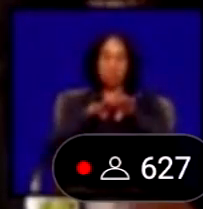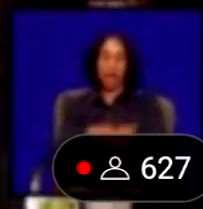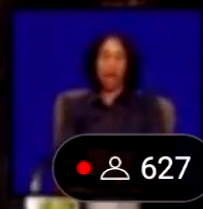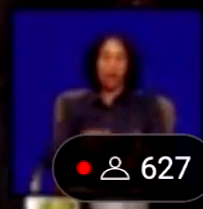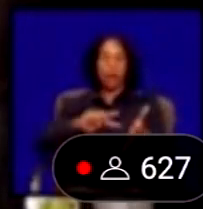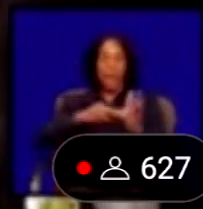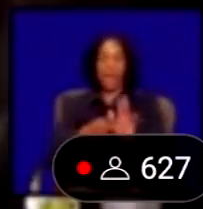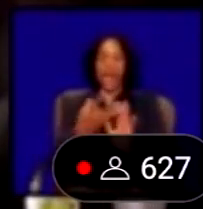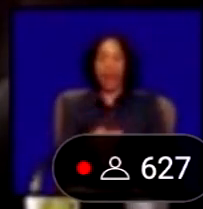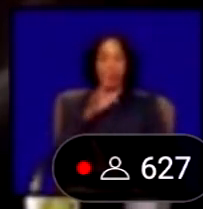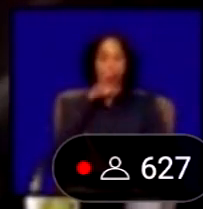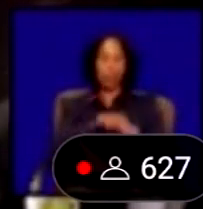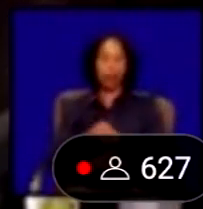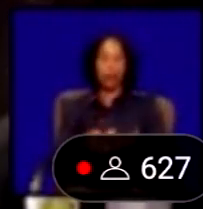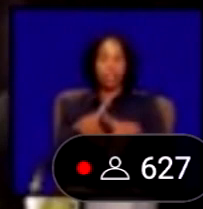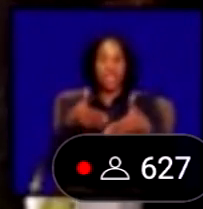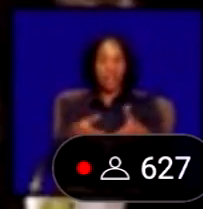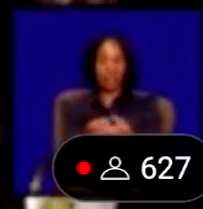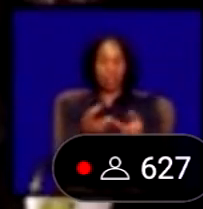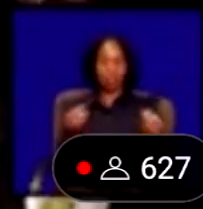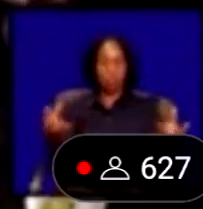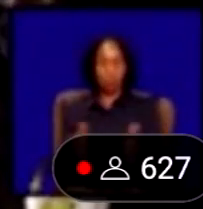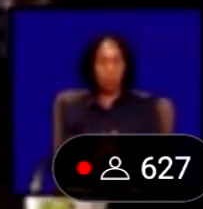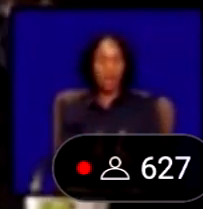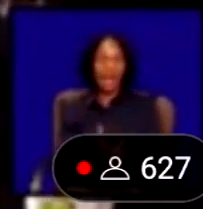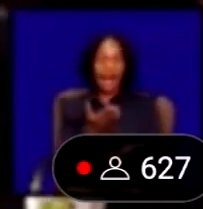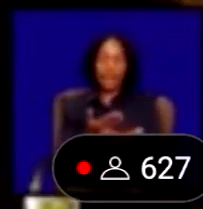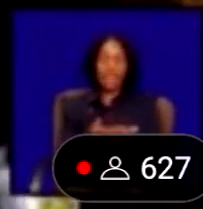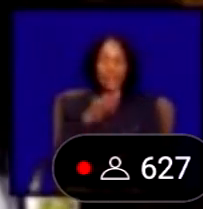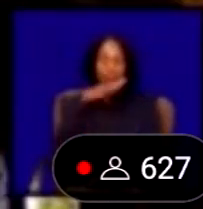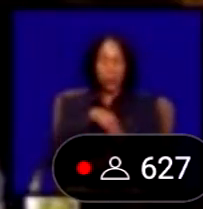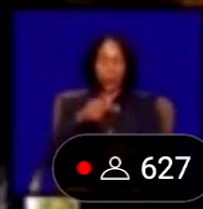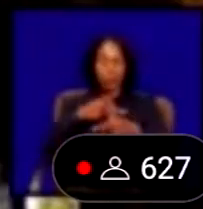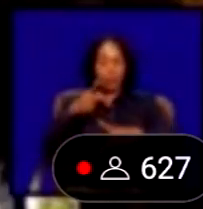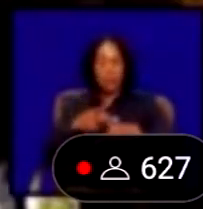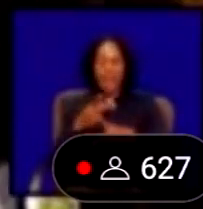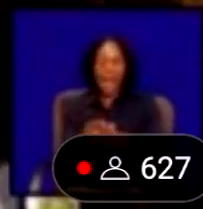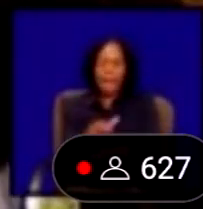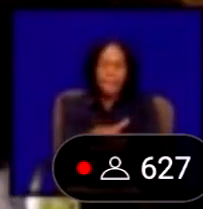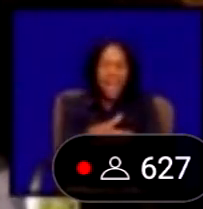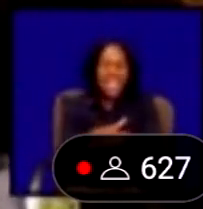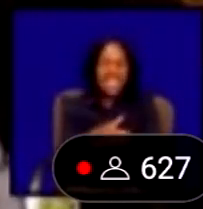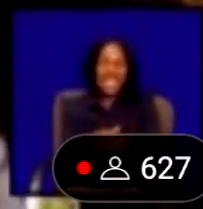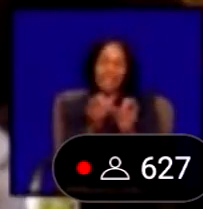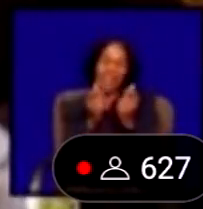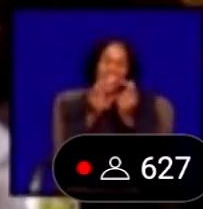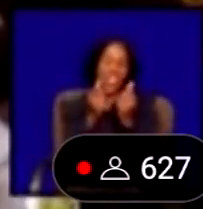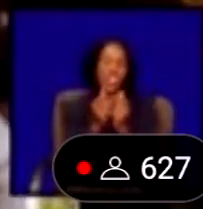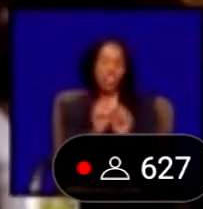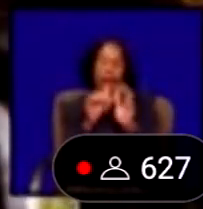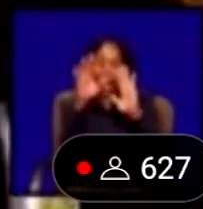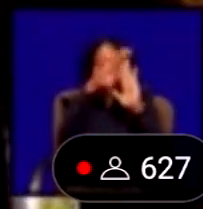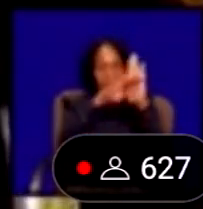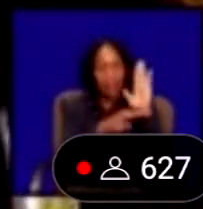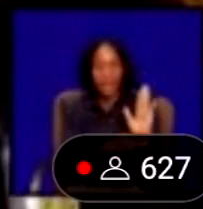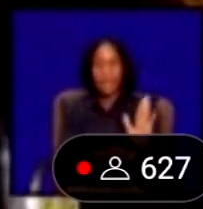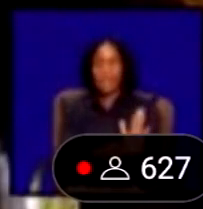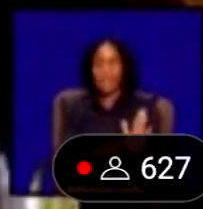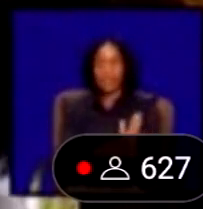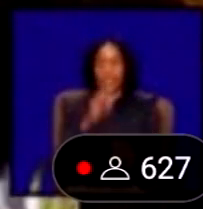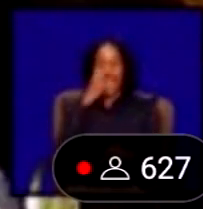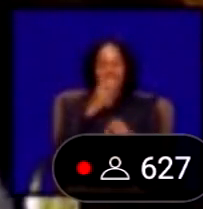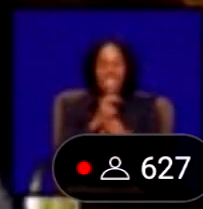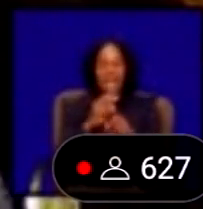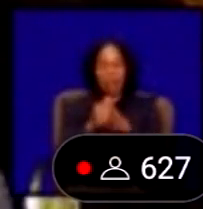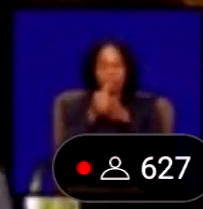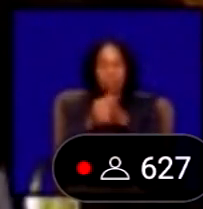delivery. There is no capacity to prepare even basic financial statement, leading to consistent